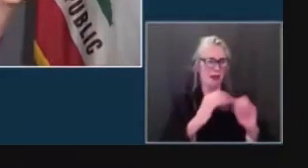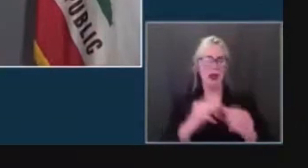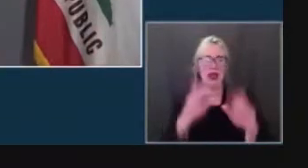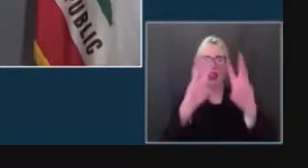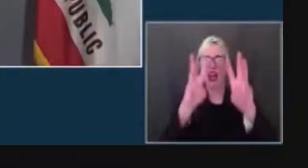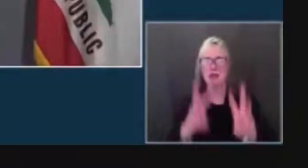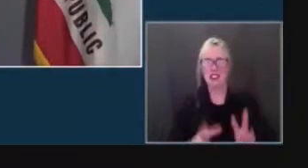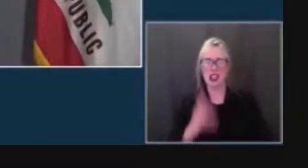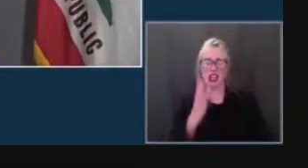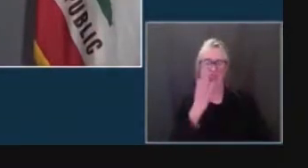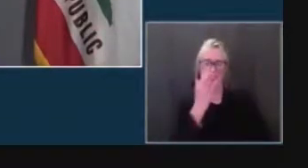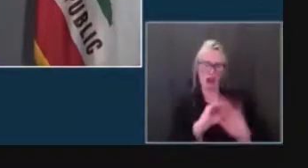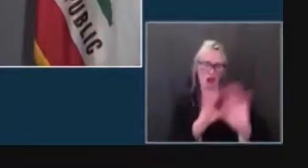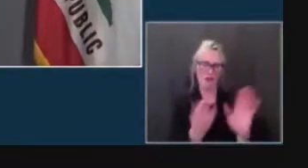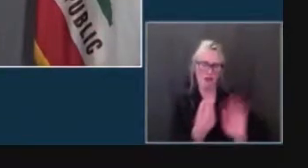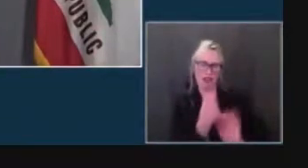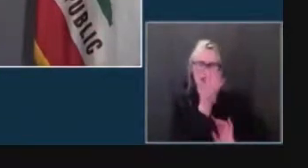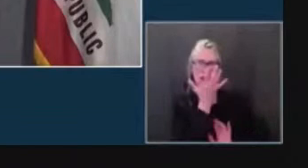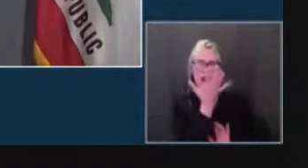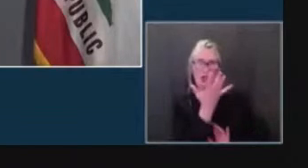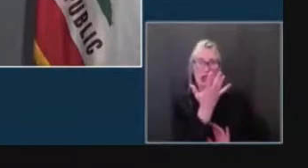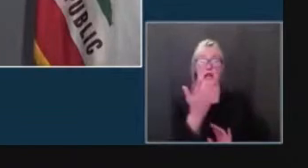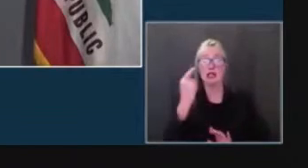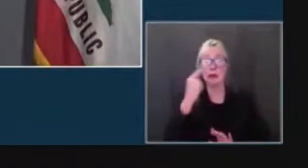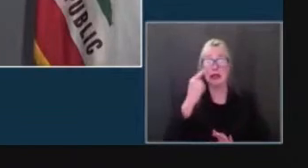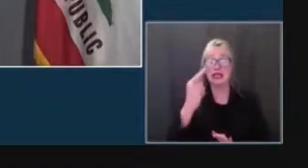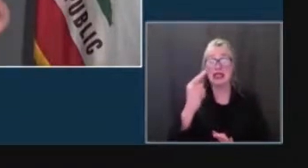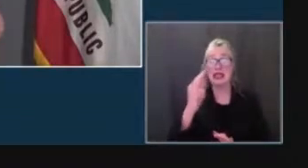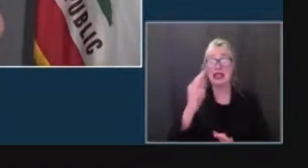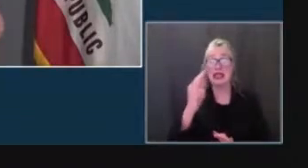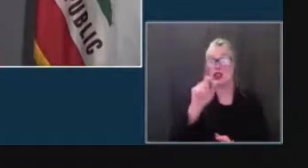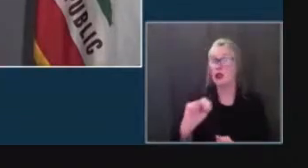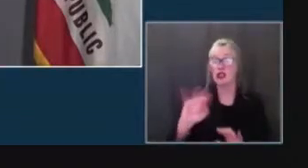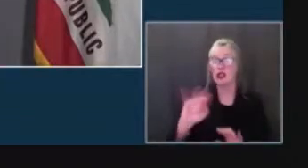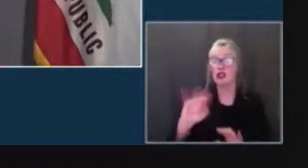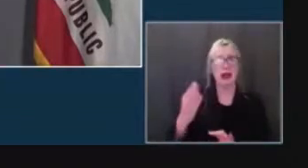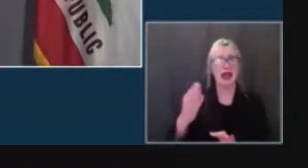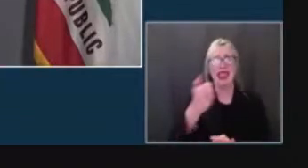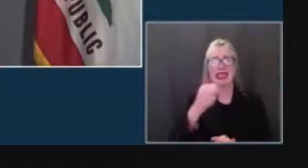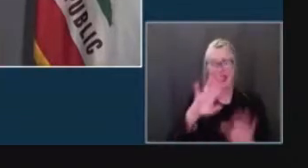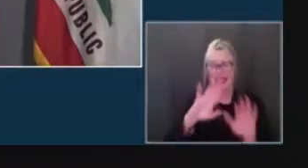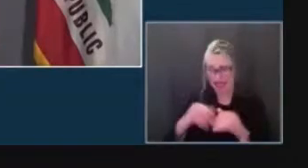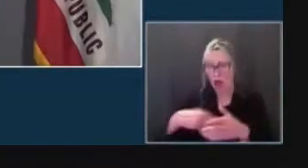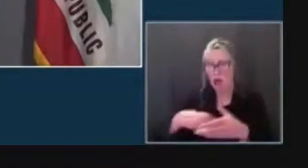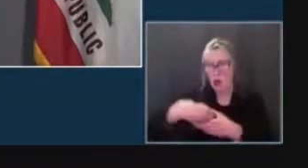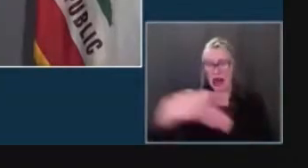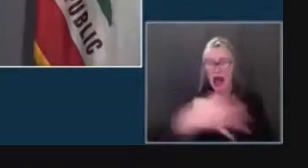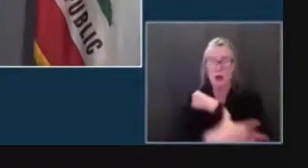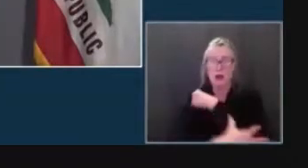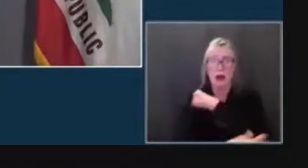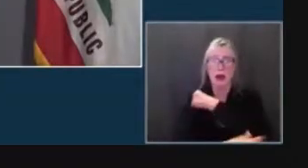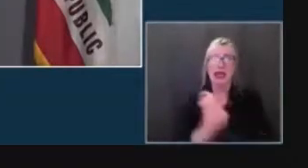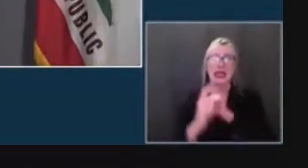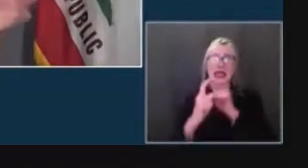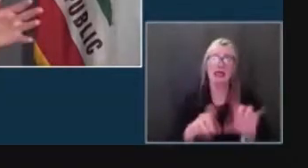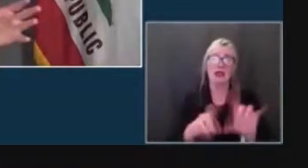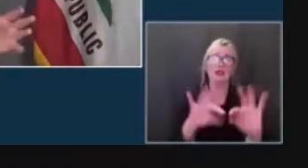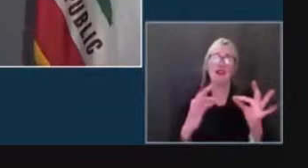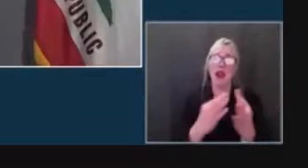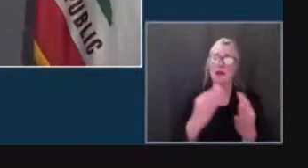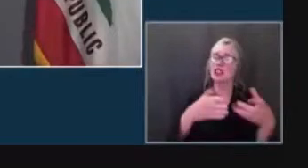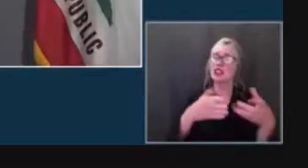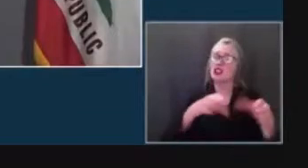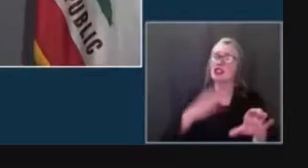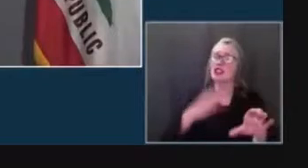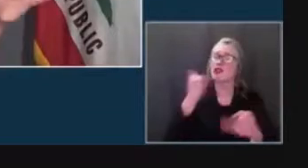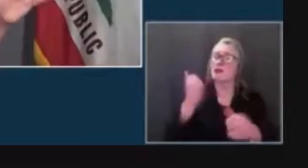of our eyes. Some of us believe that a union job in any industry is the route out of poverty because it gives our families a shot at a better life. And some of us believe